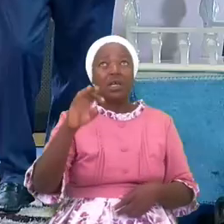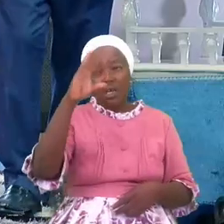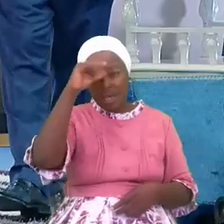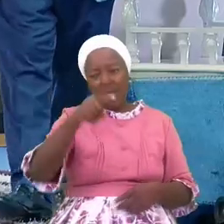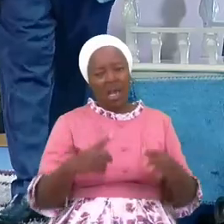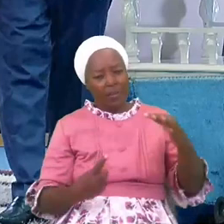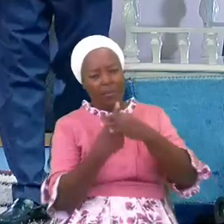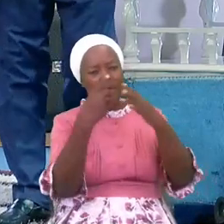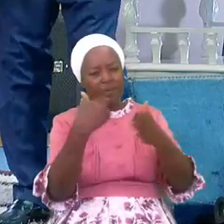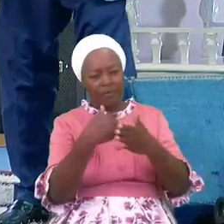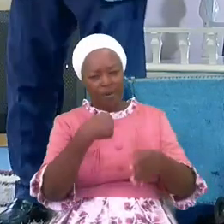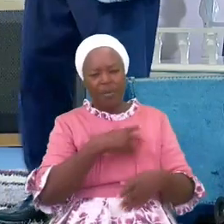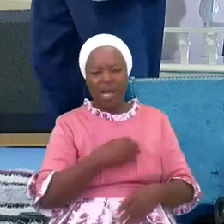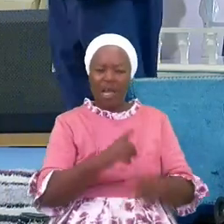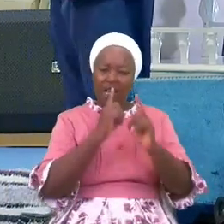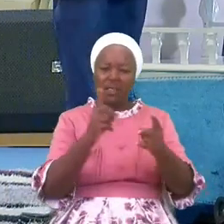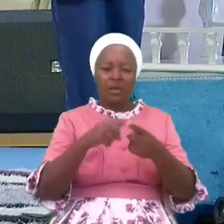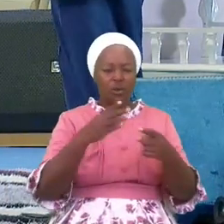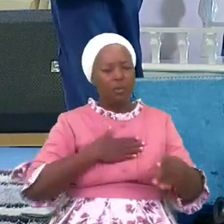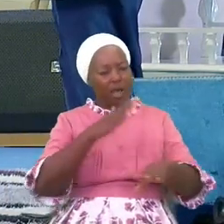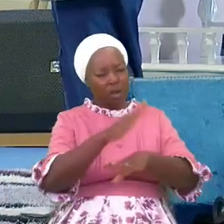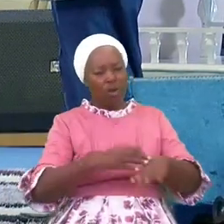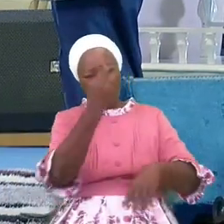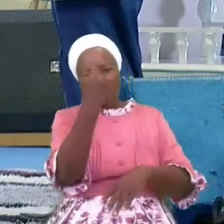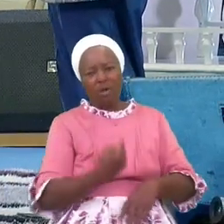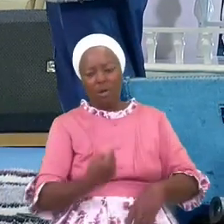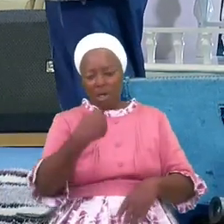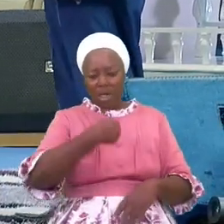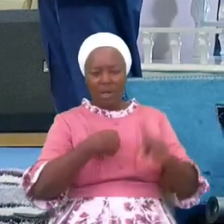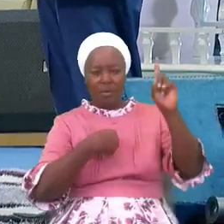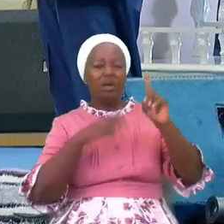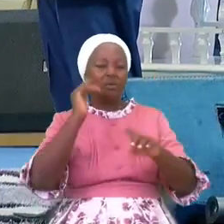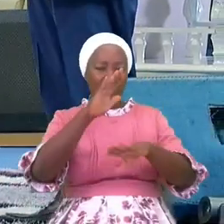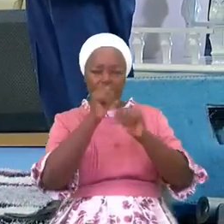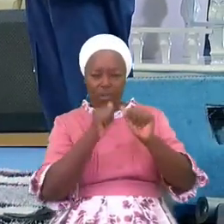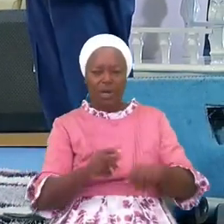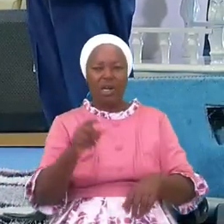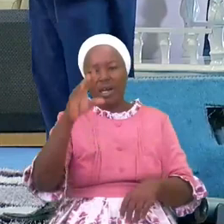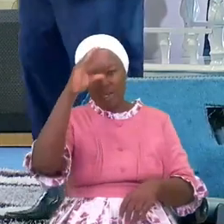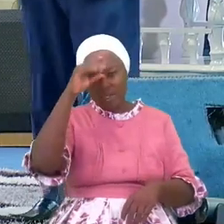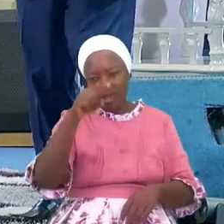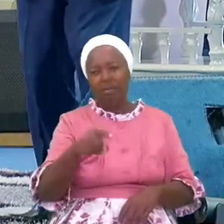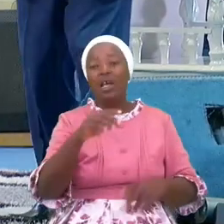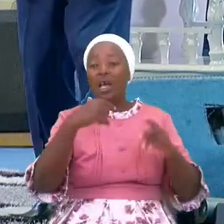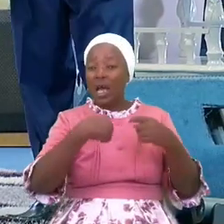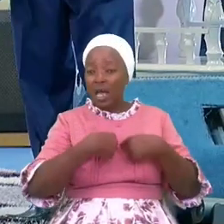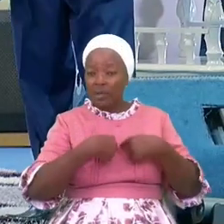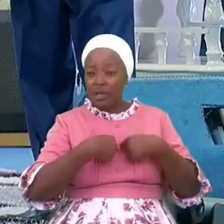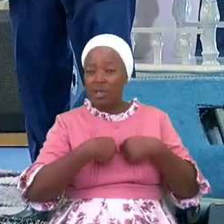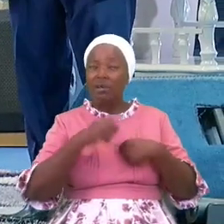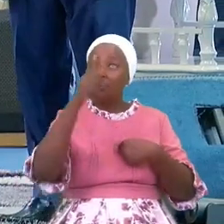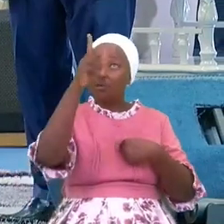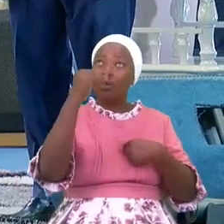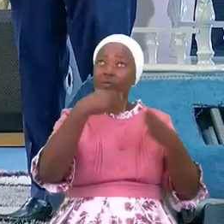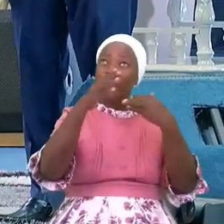I blessed him. I called. He got up and he followed me. And because he followed